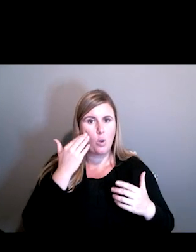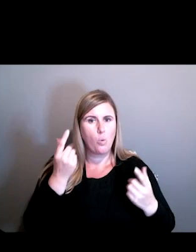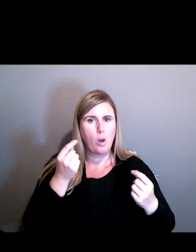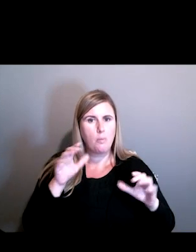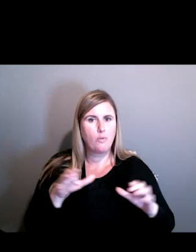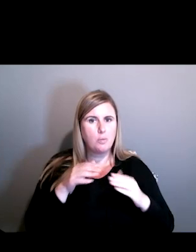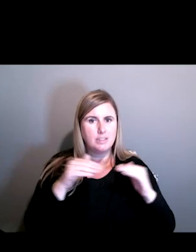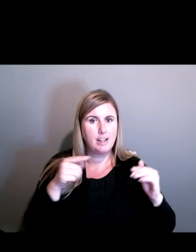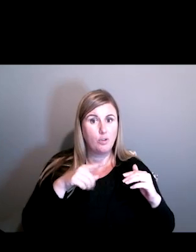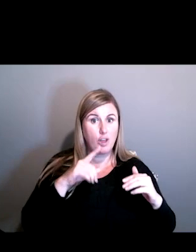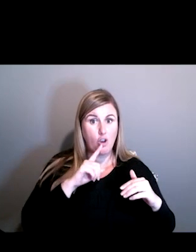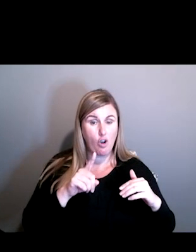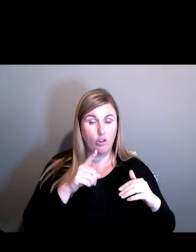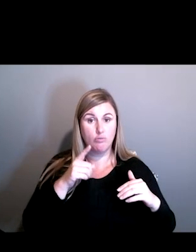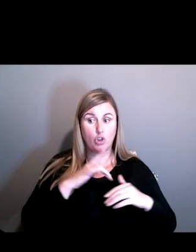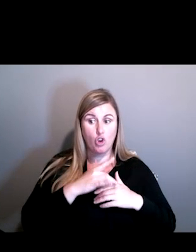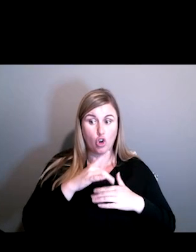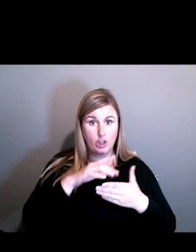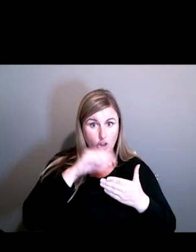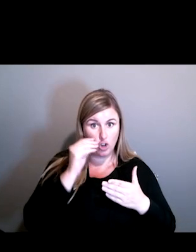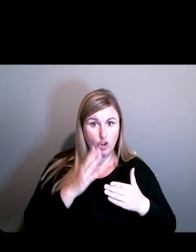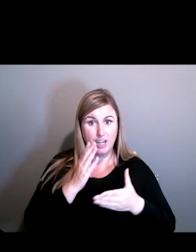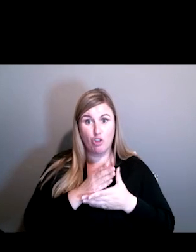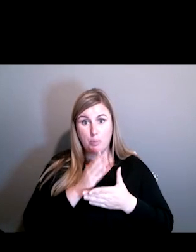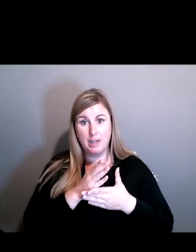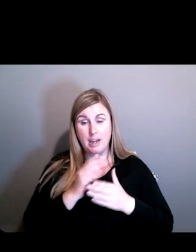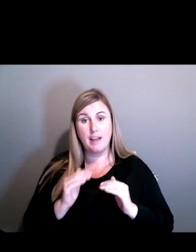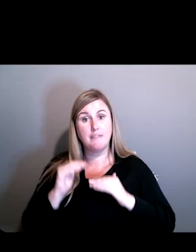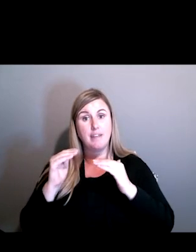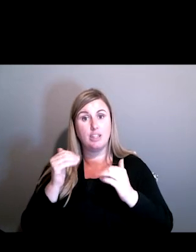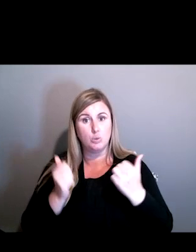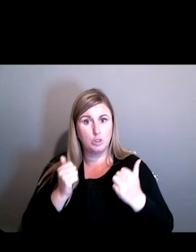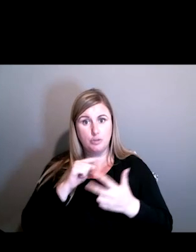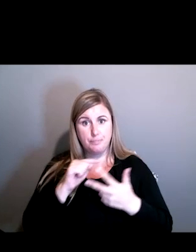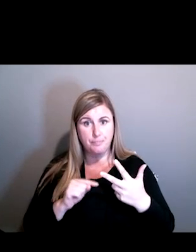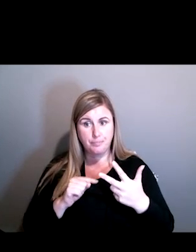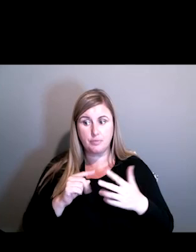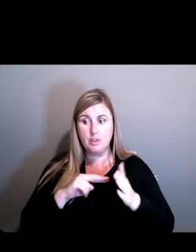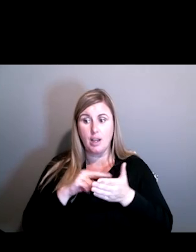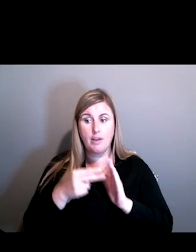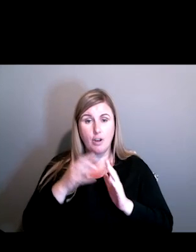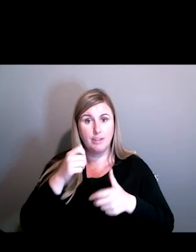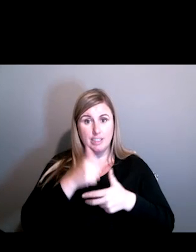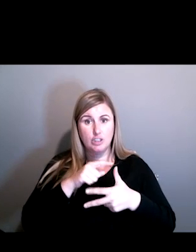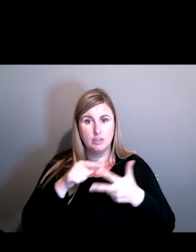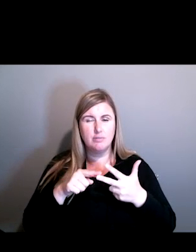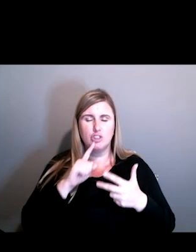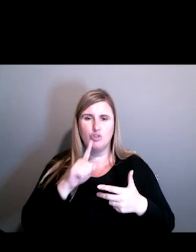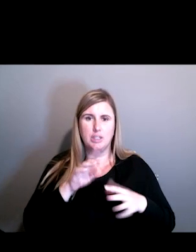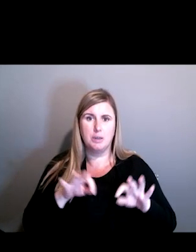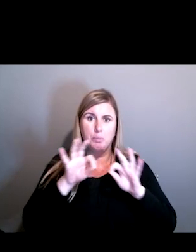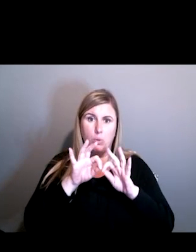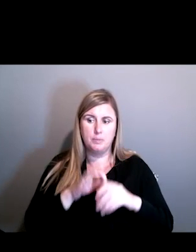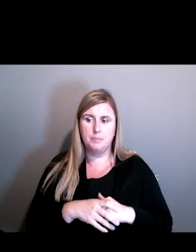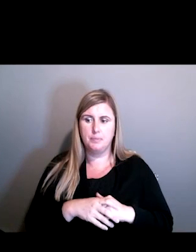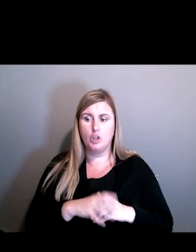know what kind of performance level your learner is. Are they an early learner, intermediate learner, advanced learner? And the definition of these things